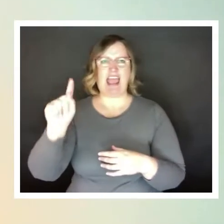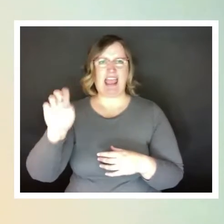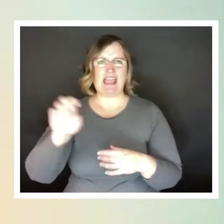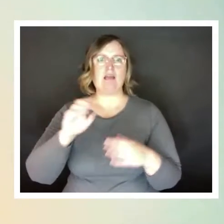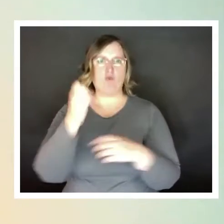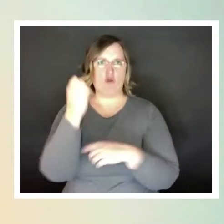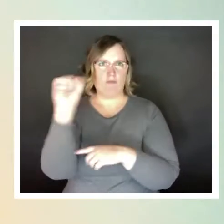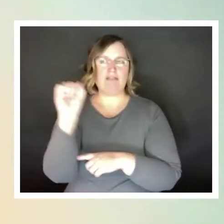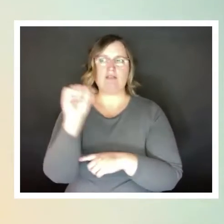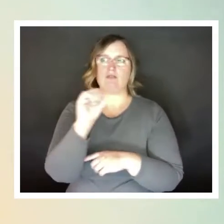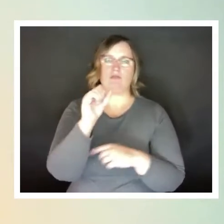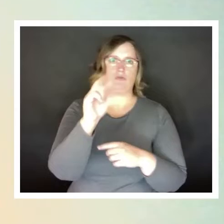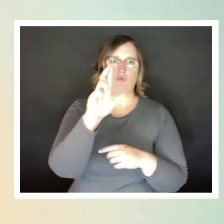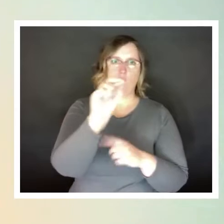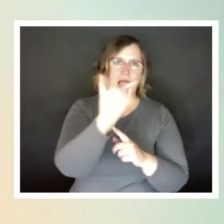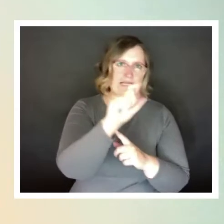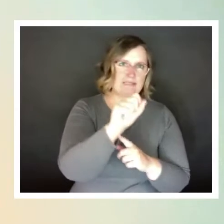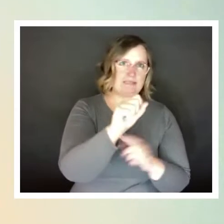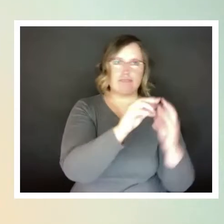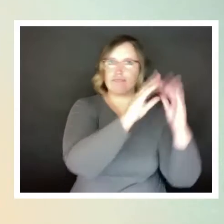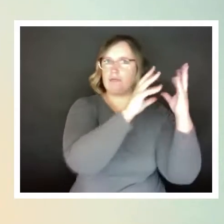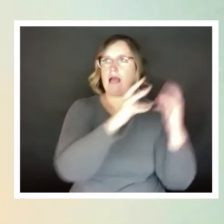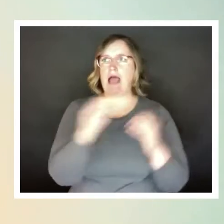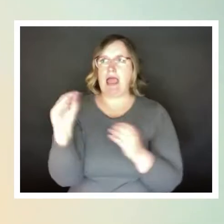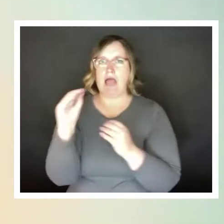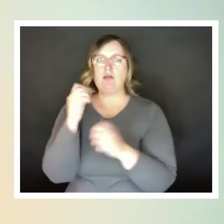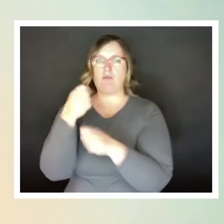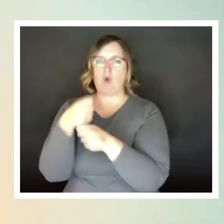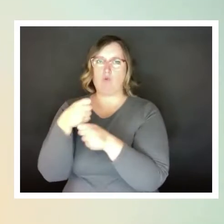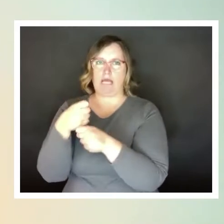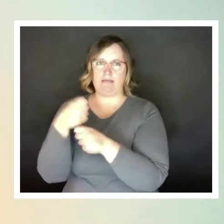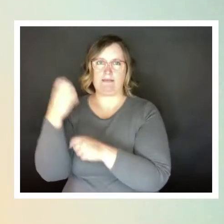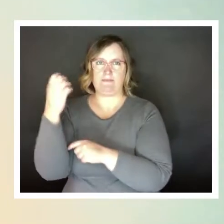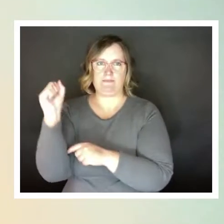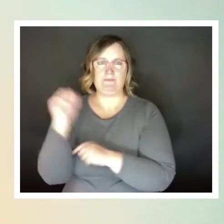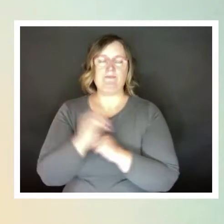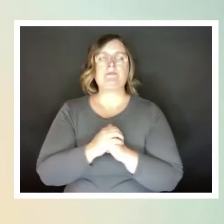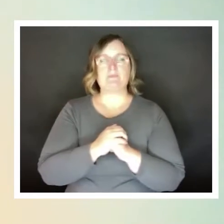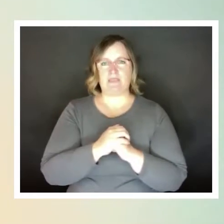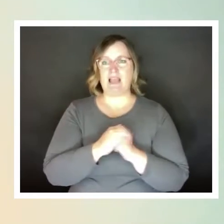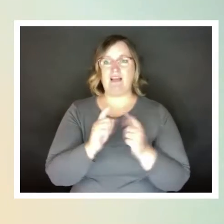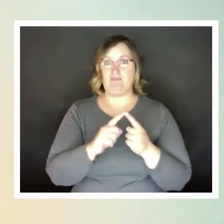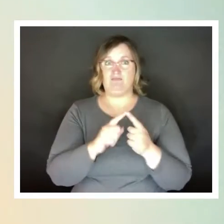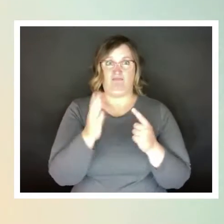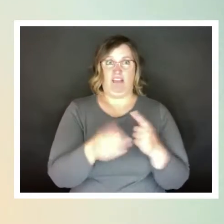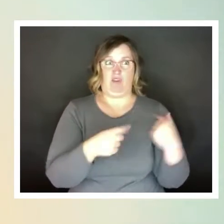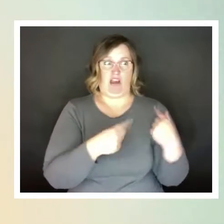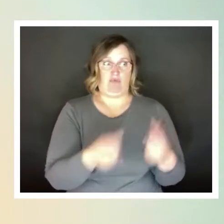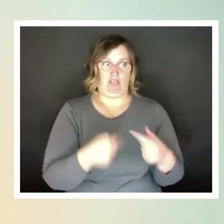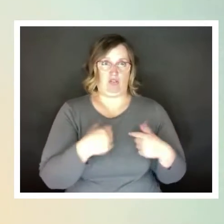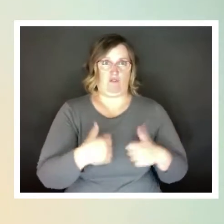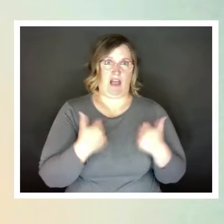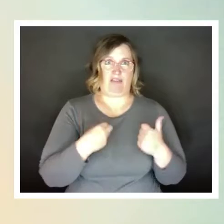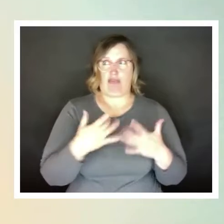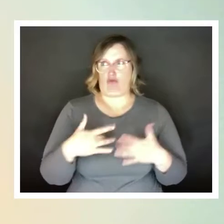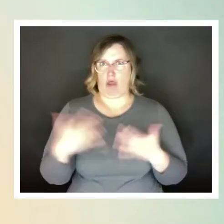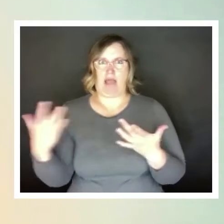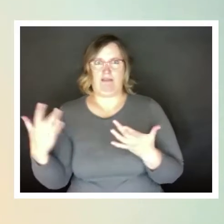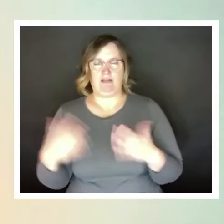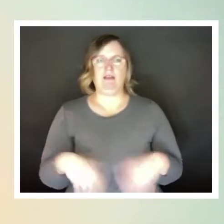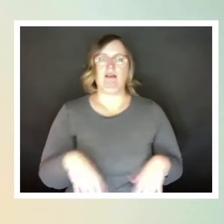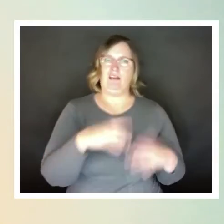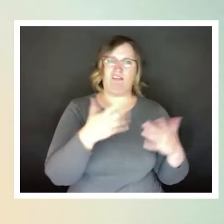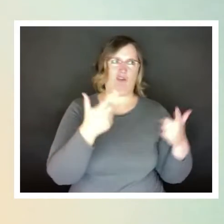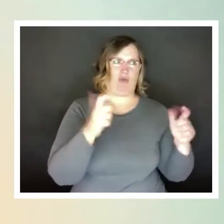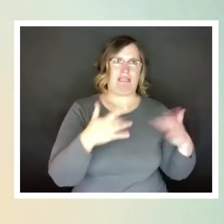and protests. At no other time have people survived and thrived in conditions reminiscent of the Great Depression, the Spanish flu,